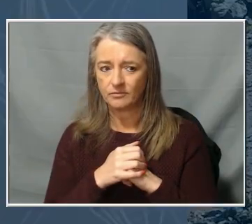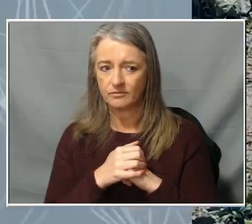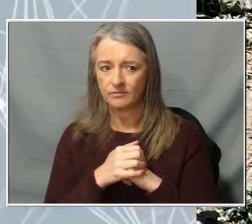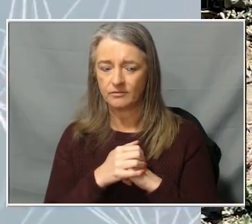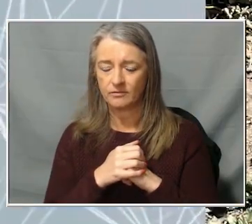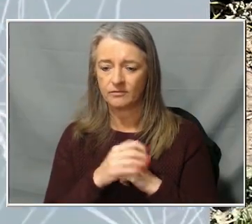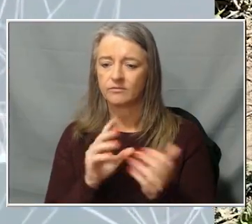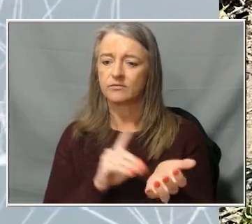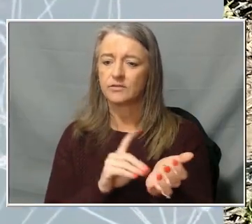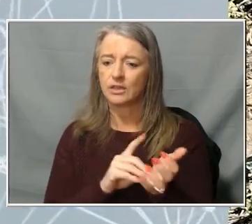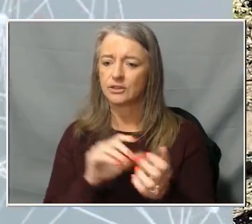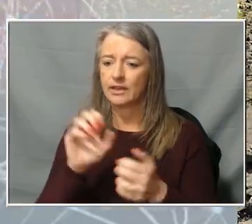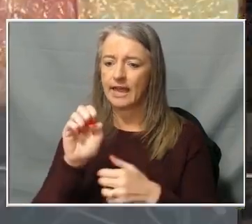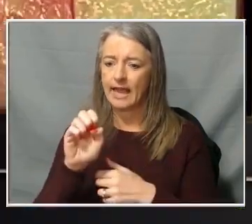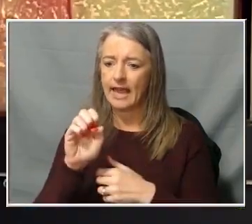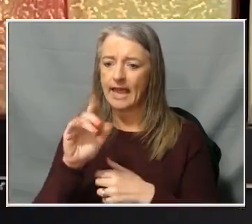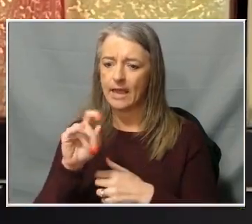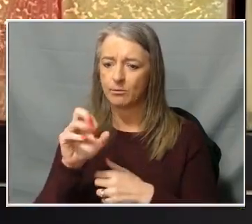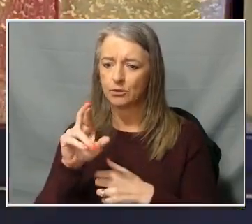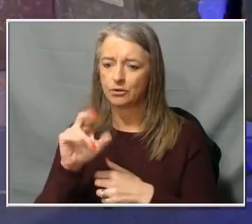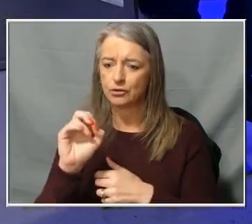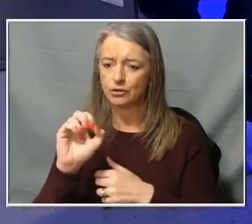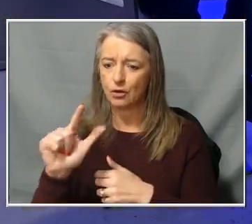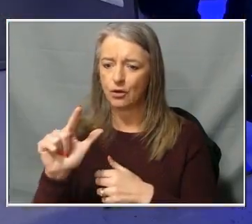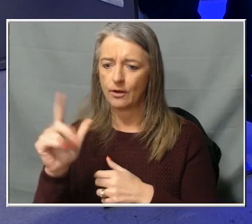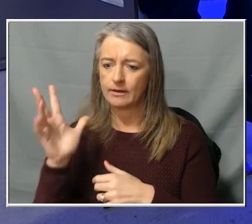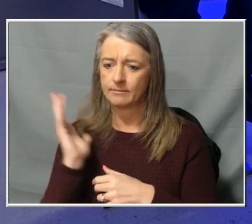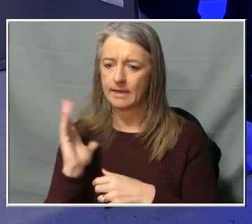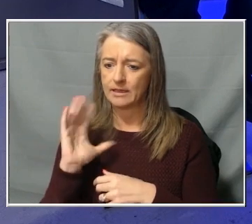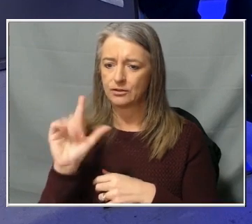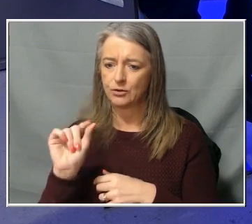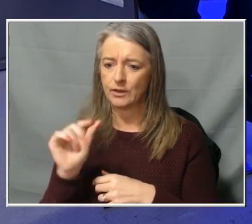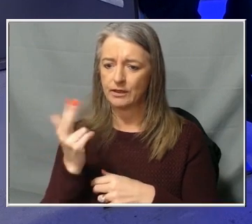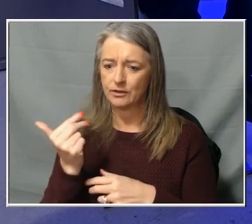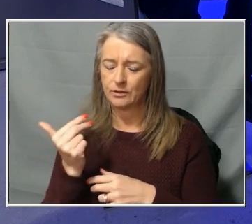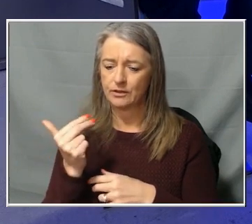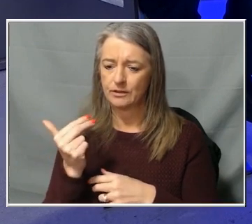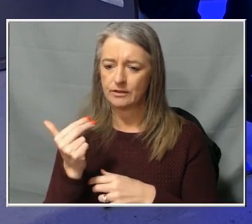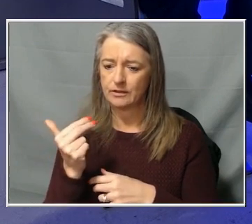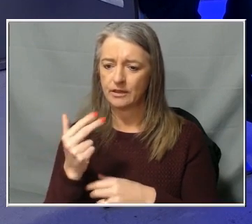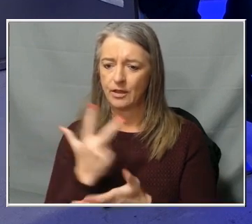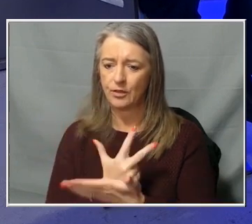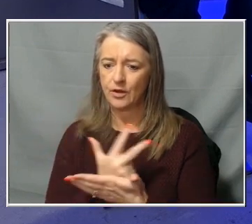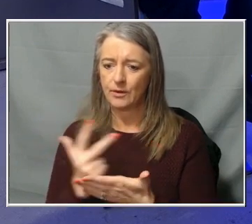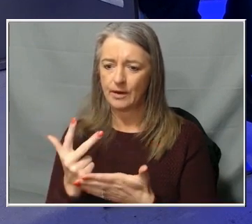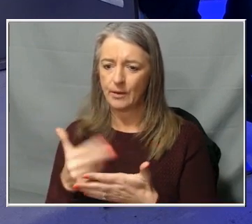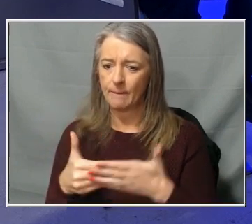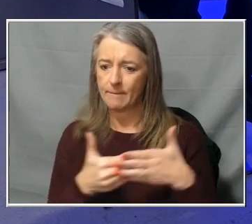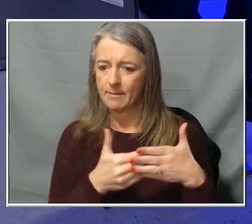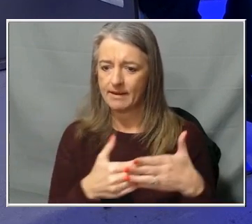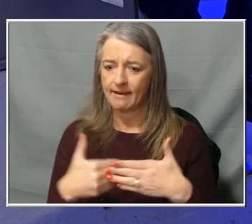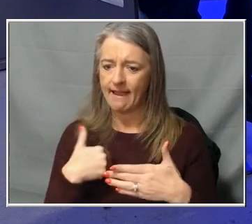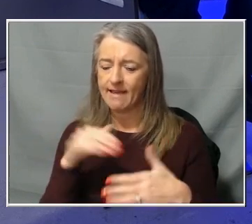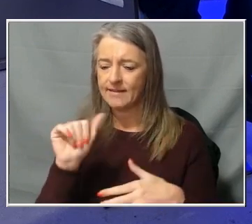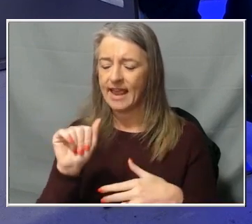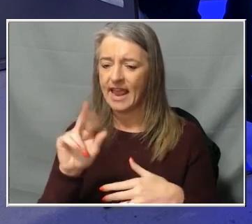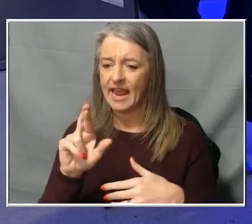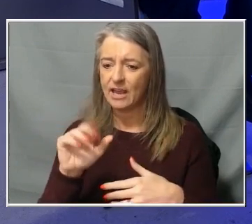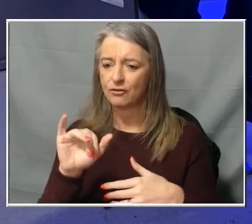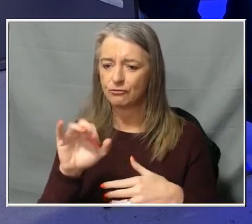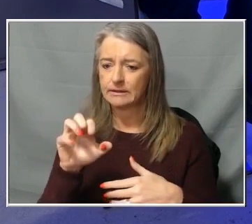Dr. Ebersol, take us back to 2013. A three-week-old has an aneurysm. Why would that